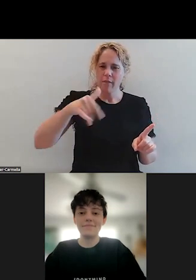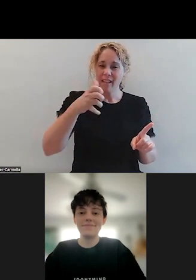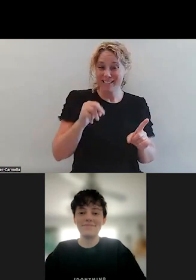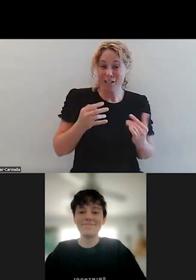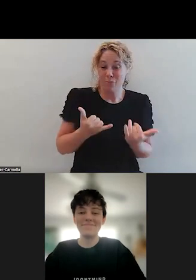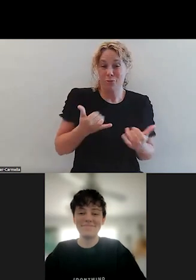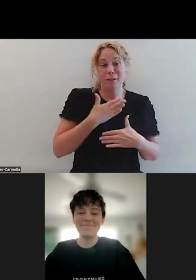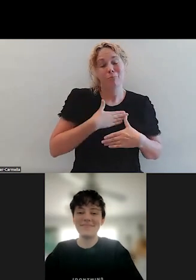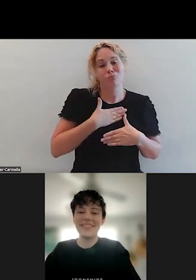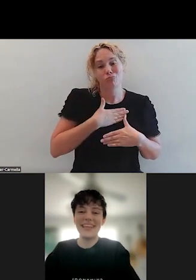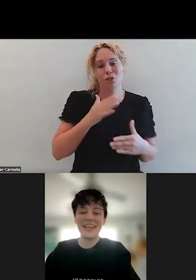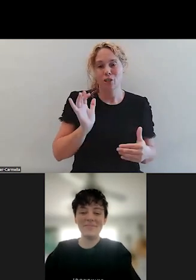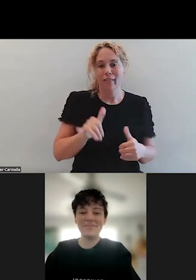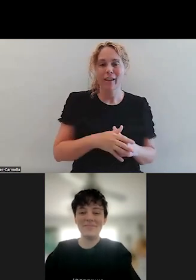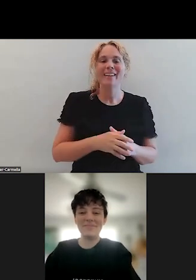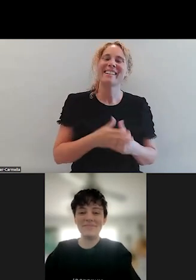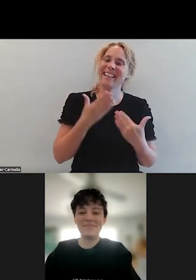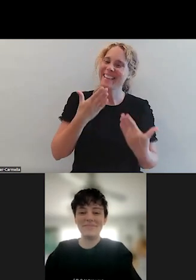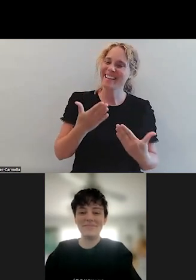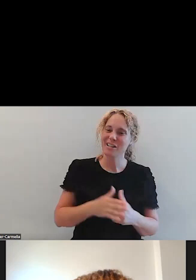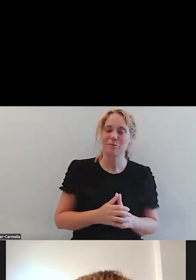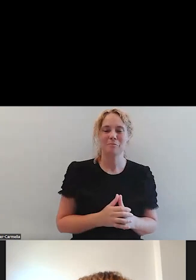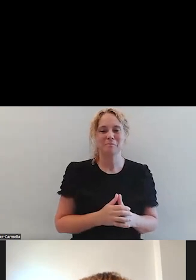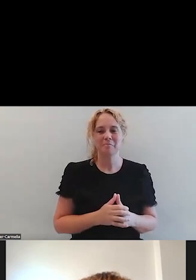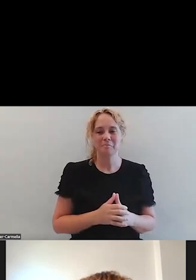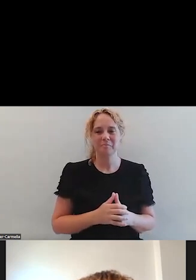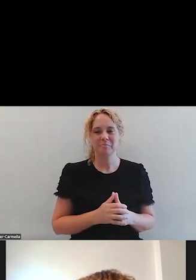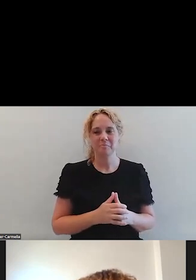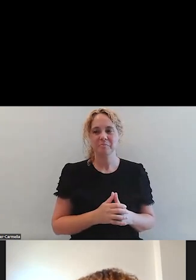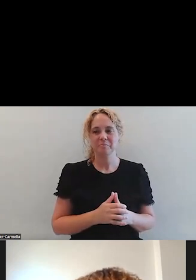So appreciate you. Thank you.